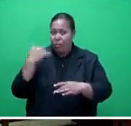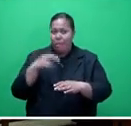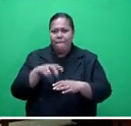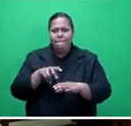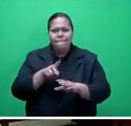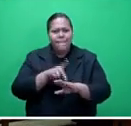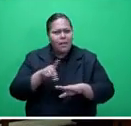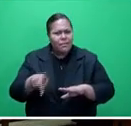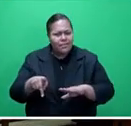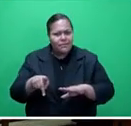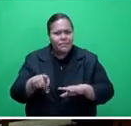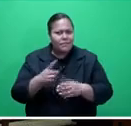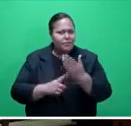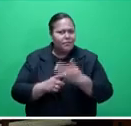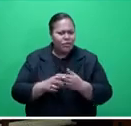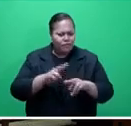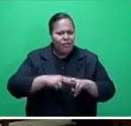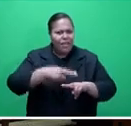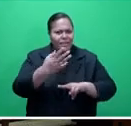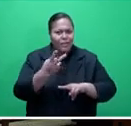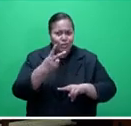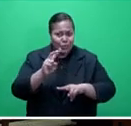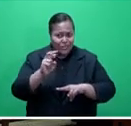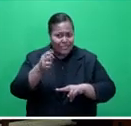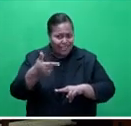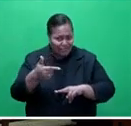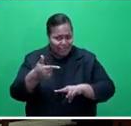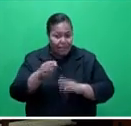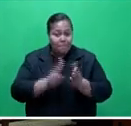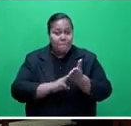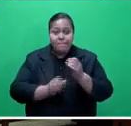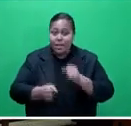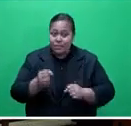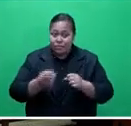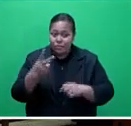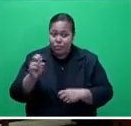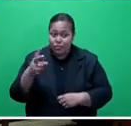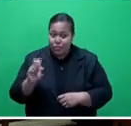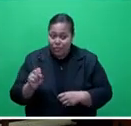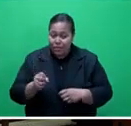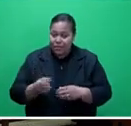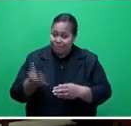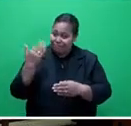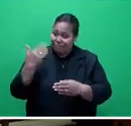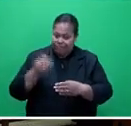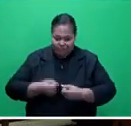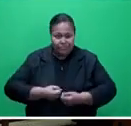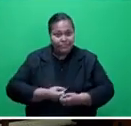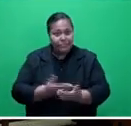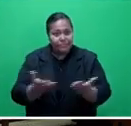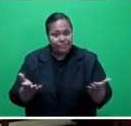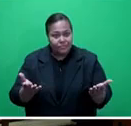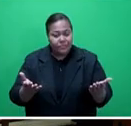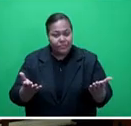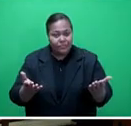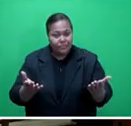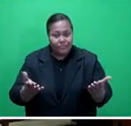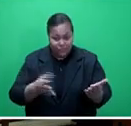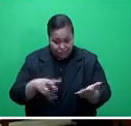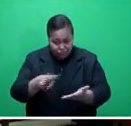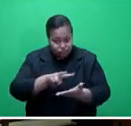Friday, 27 March 2020, as previously circulated, be taken as